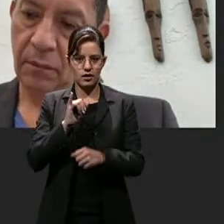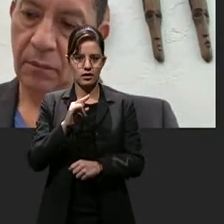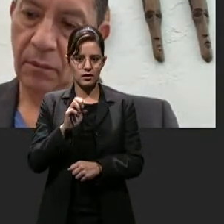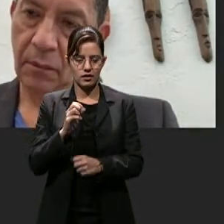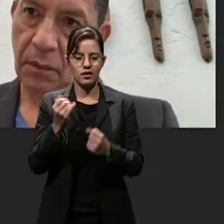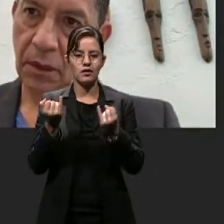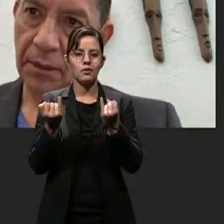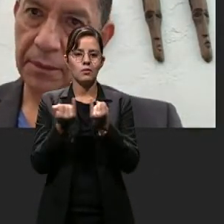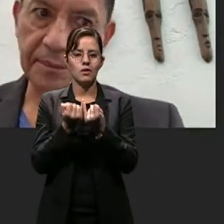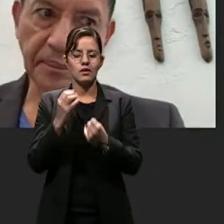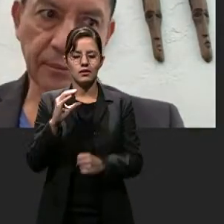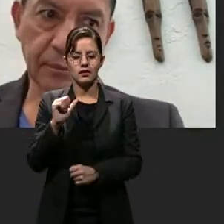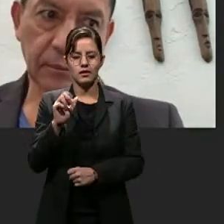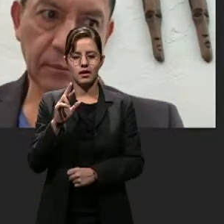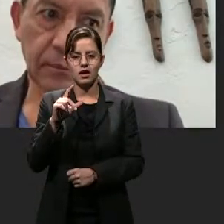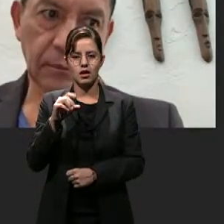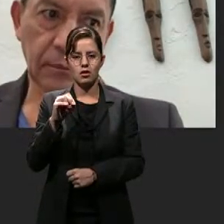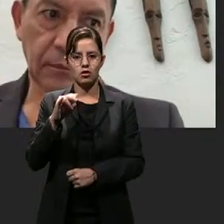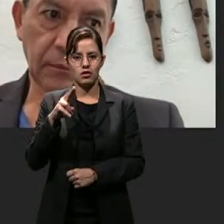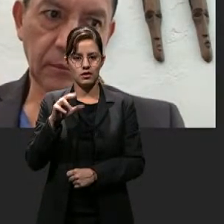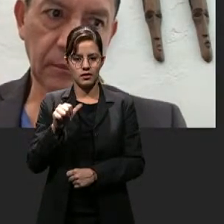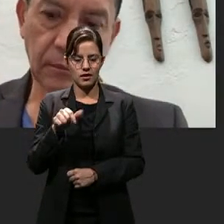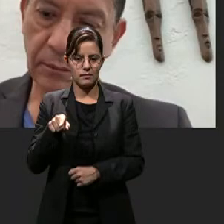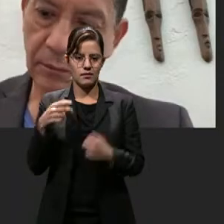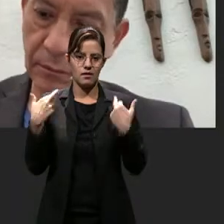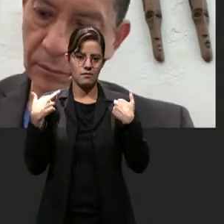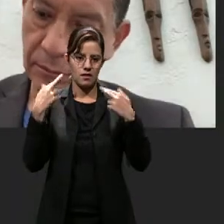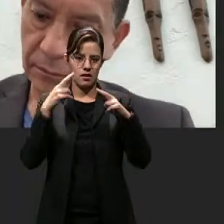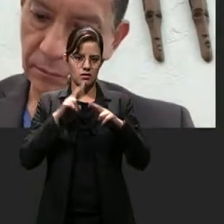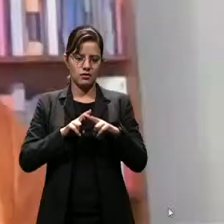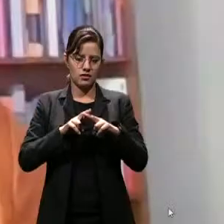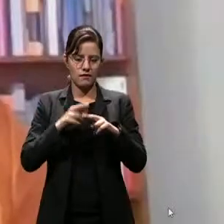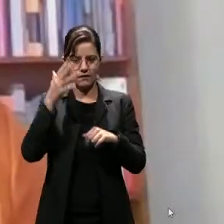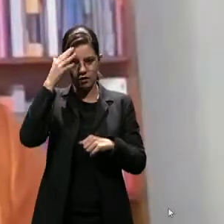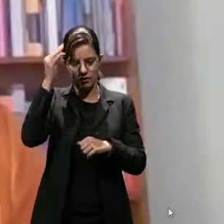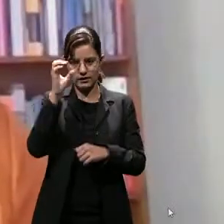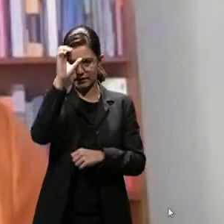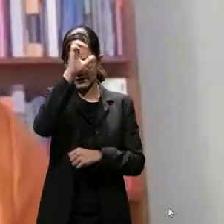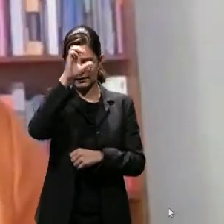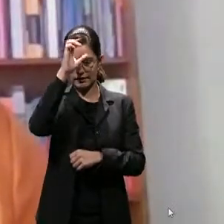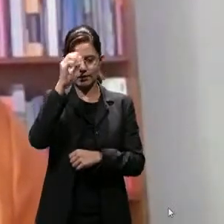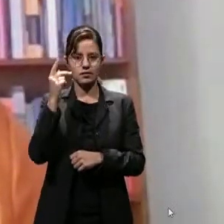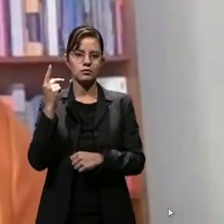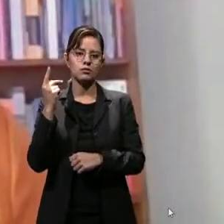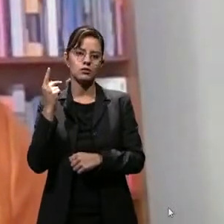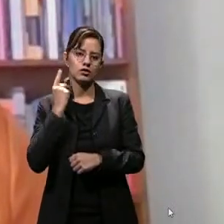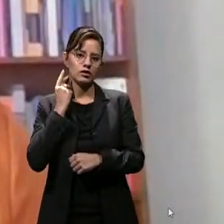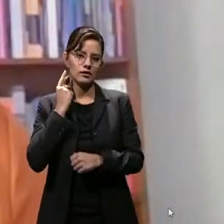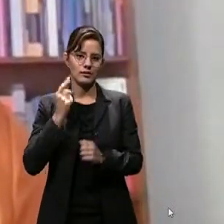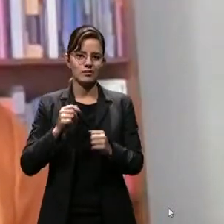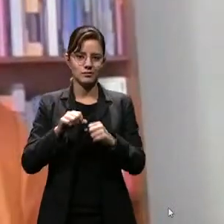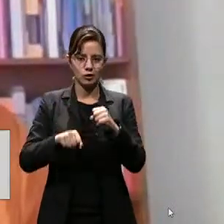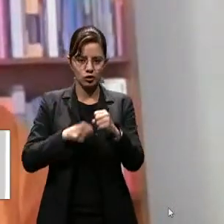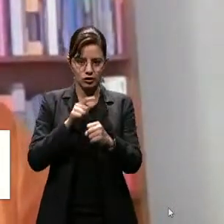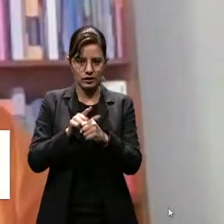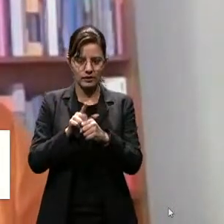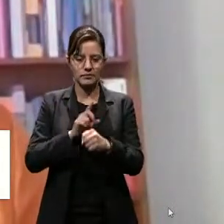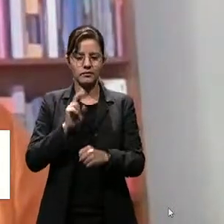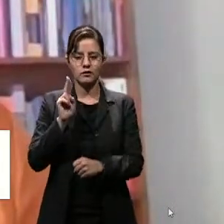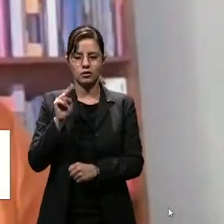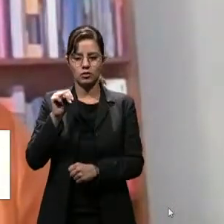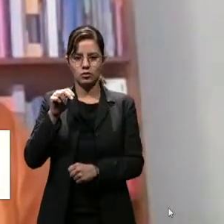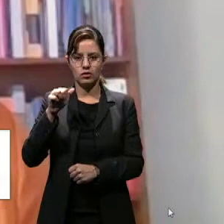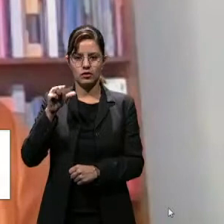National Electoral Institute, and Carolina Gilas, Professor at the Faculty of Political and Social Sciences at UNAM. Like